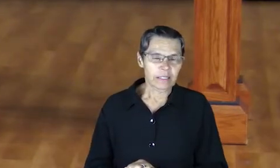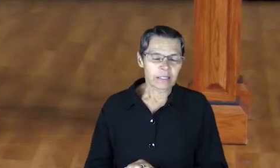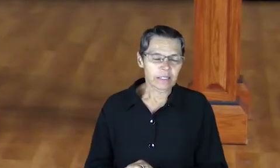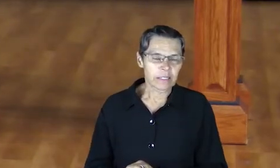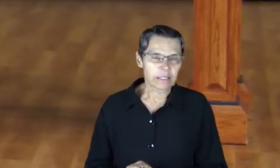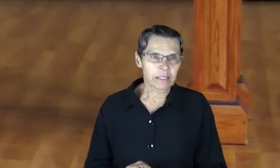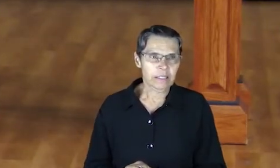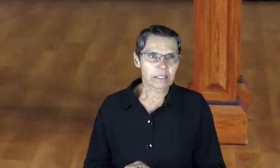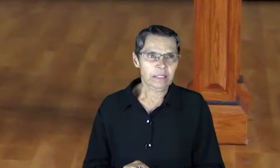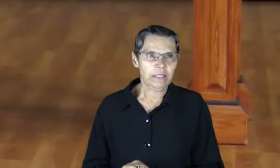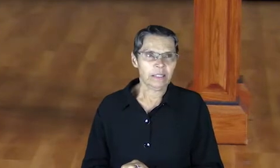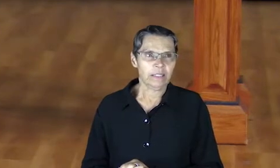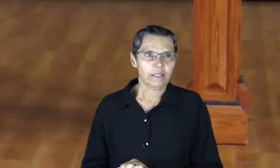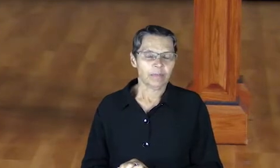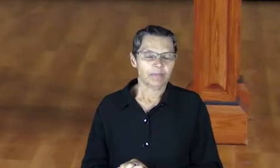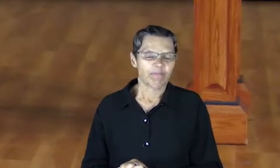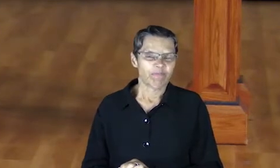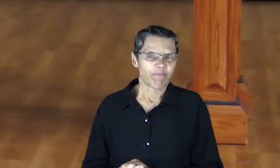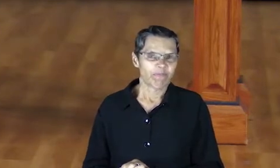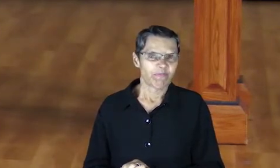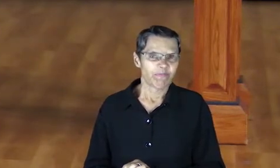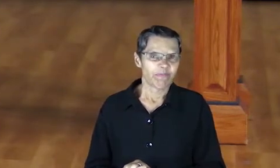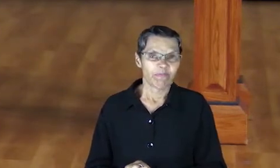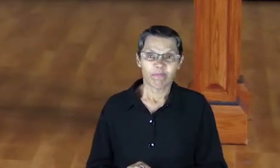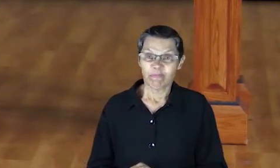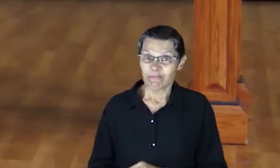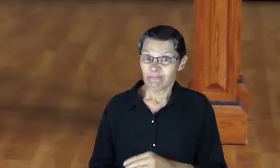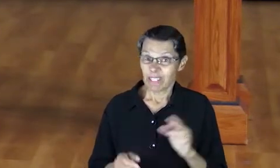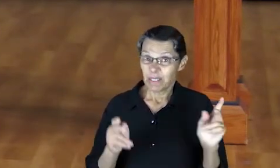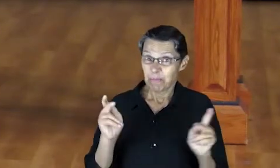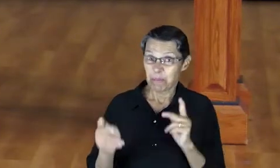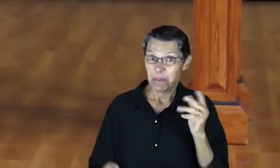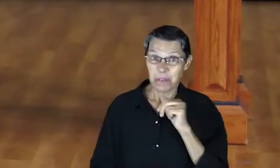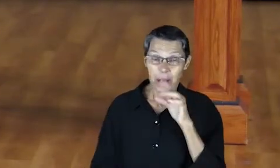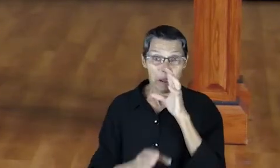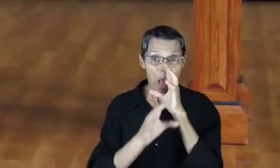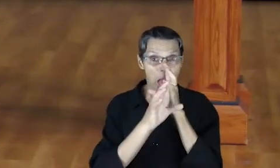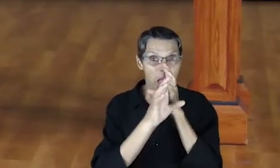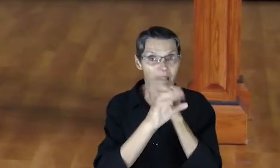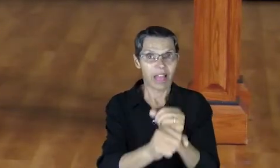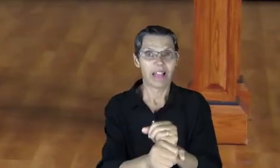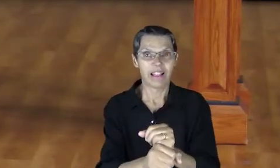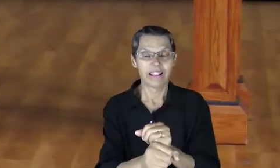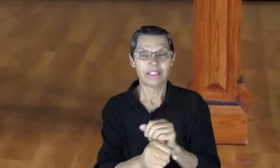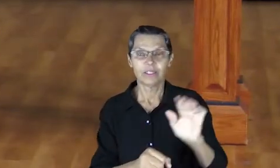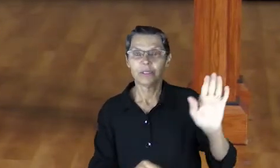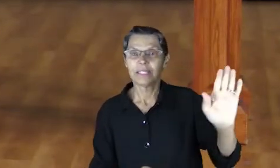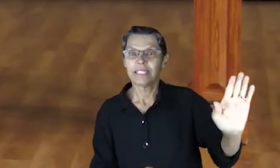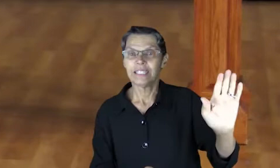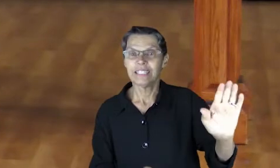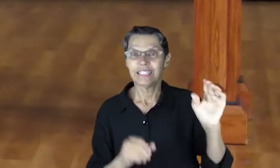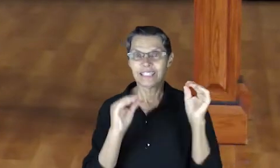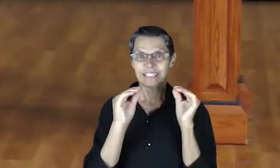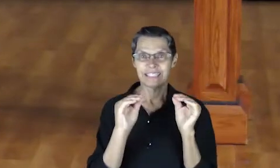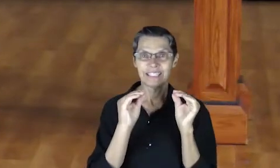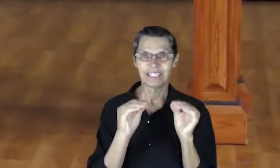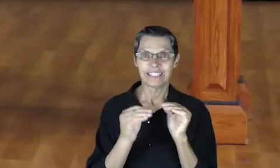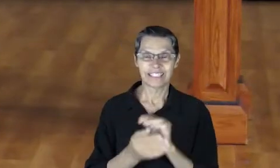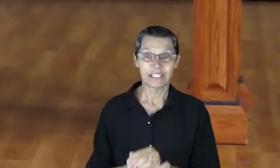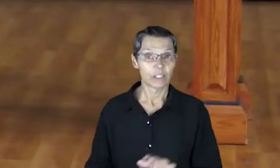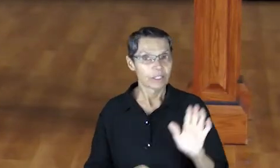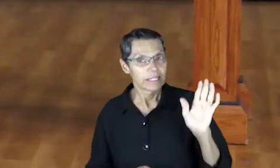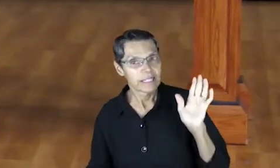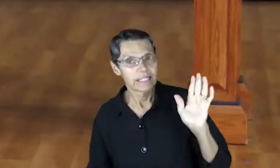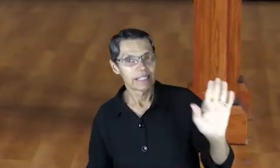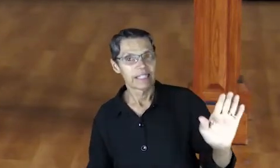Not everyone is going to be to find themselves intrigued by or to have an appeal toward the way he's